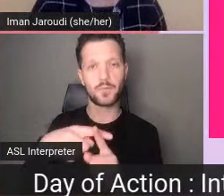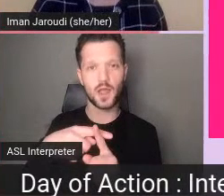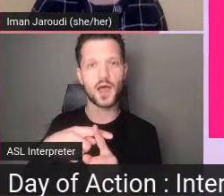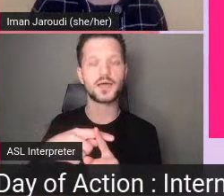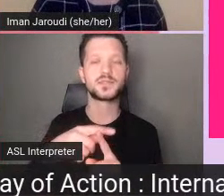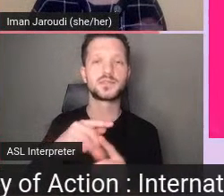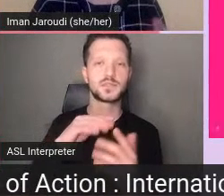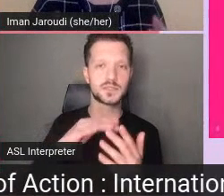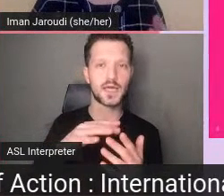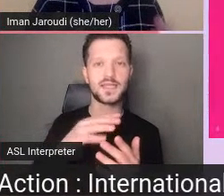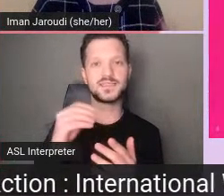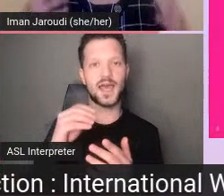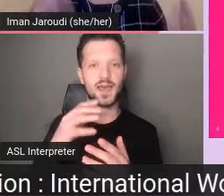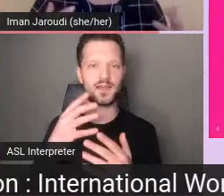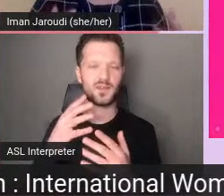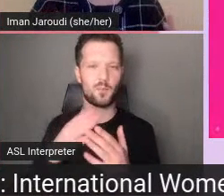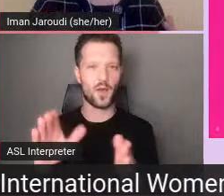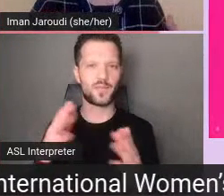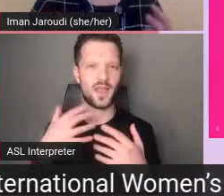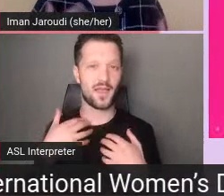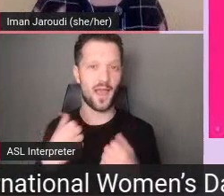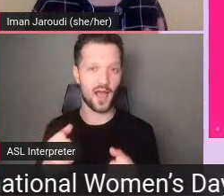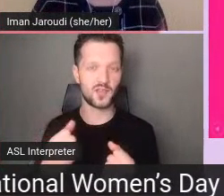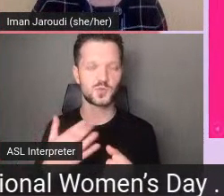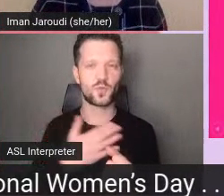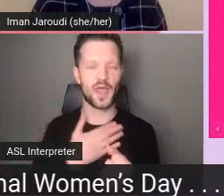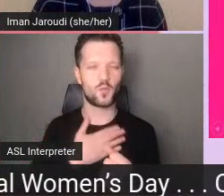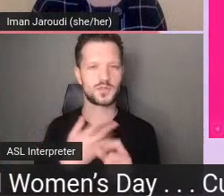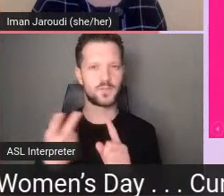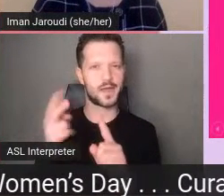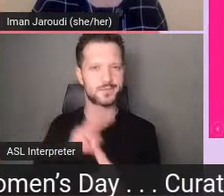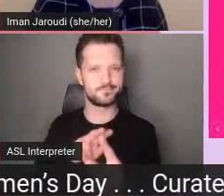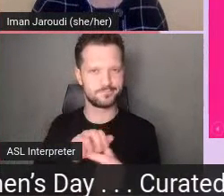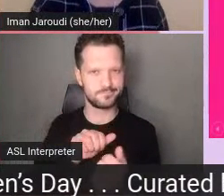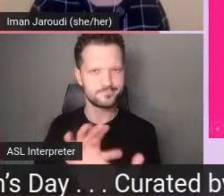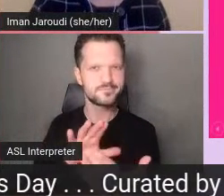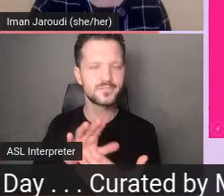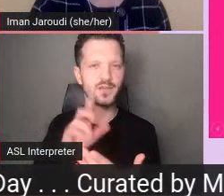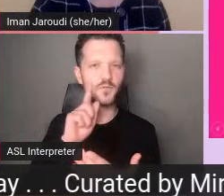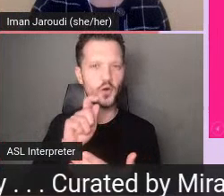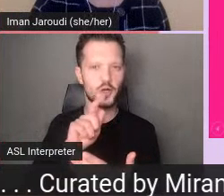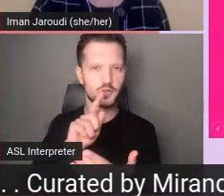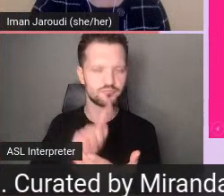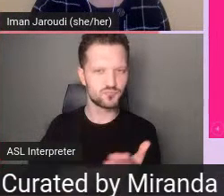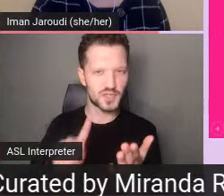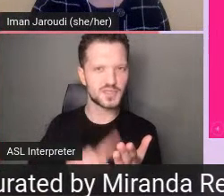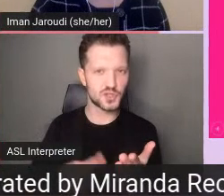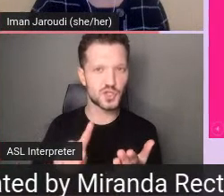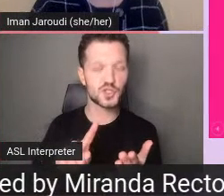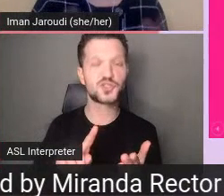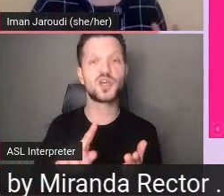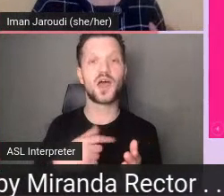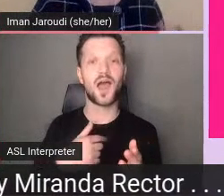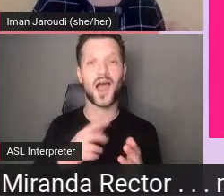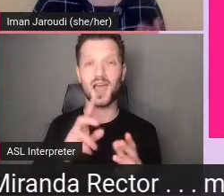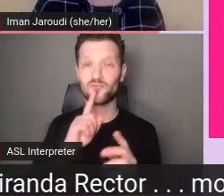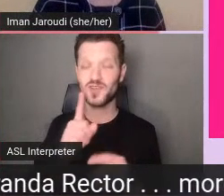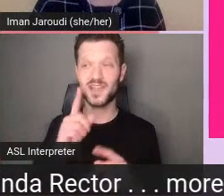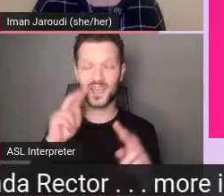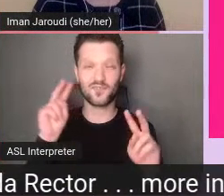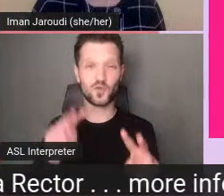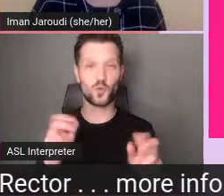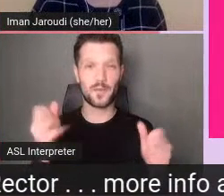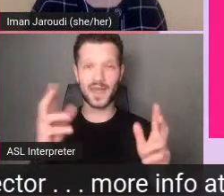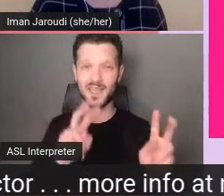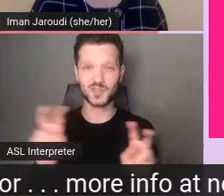health. So that was overall the angle that I approached this advocacy research from, as I ultimately view a lot of the issues that were